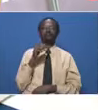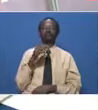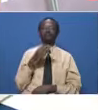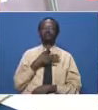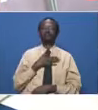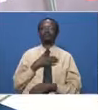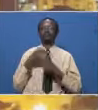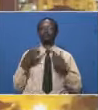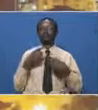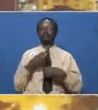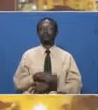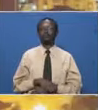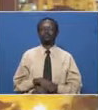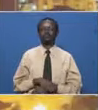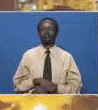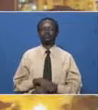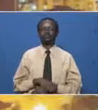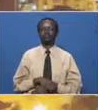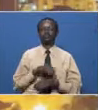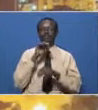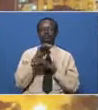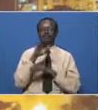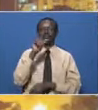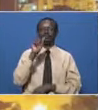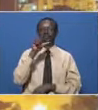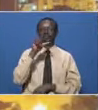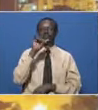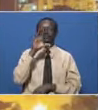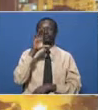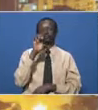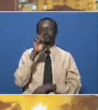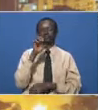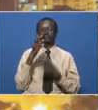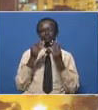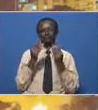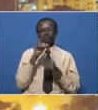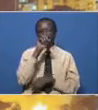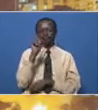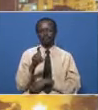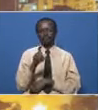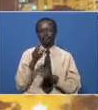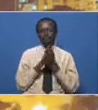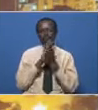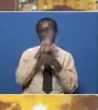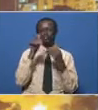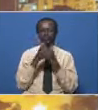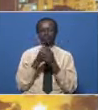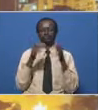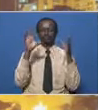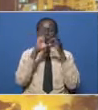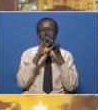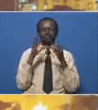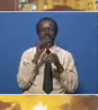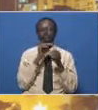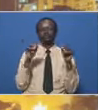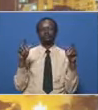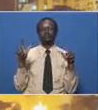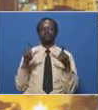very much. Let me come to Alice Wahome and ask you this simple question, because with all these formations that we're seeing and the Limuru 3 that